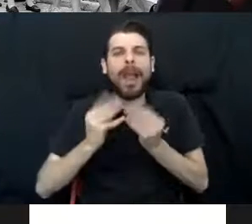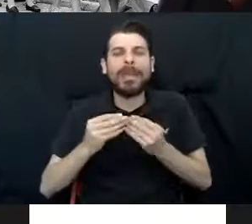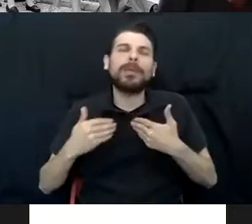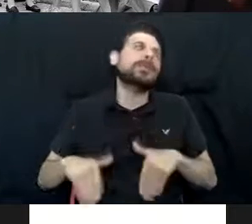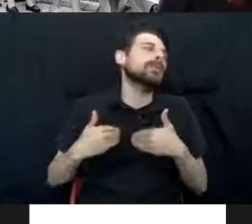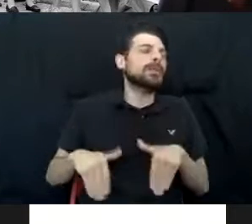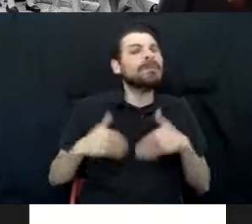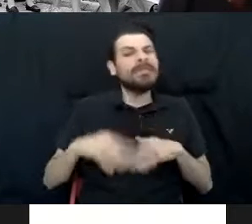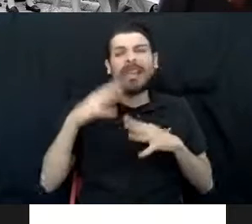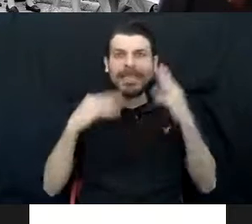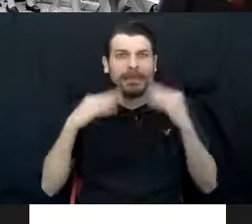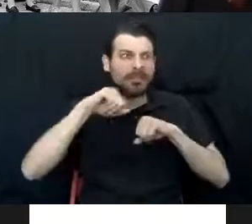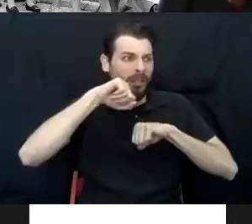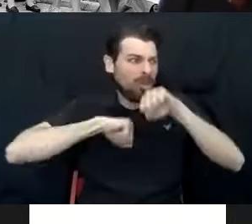history